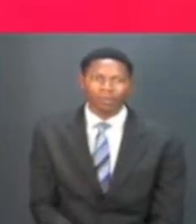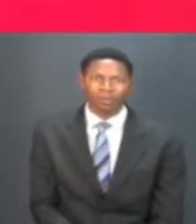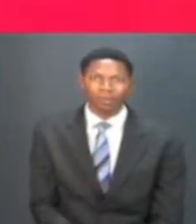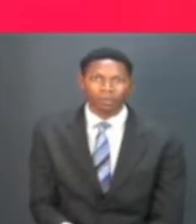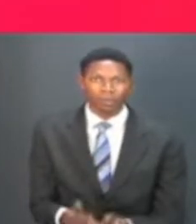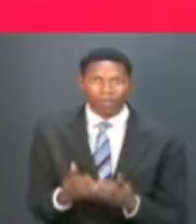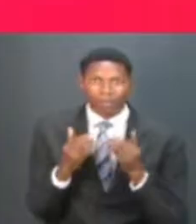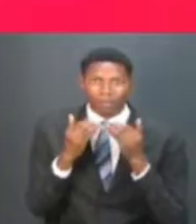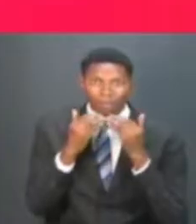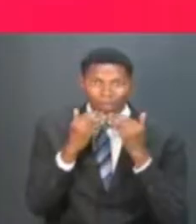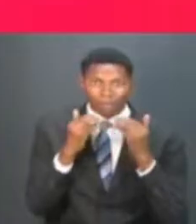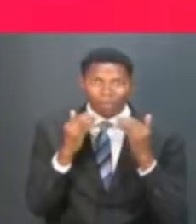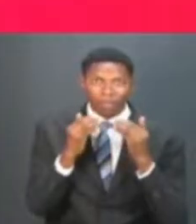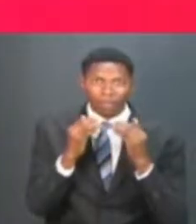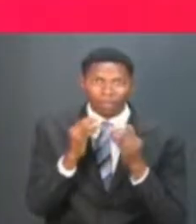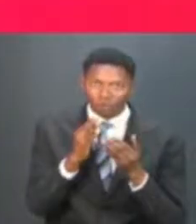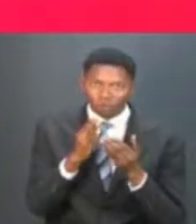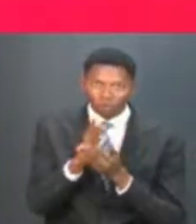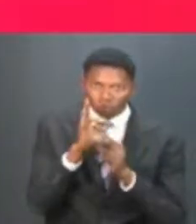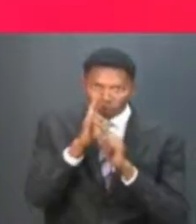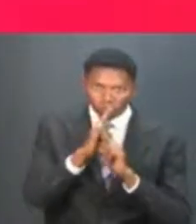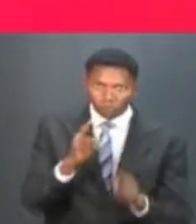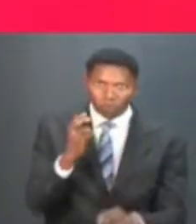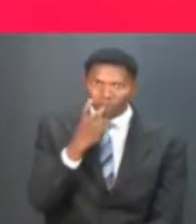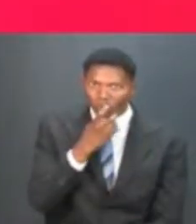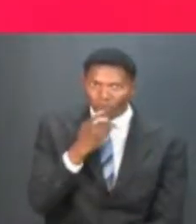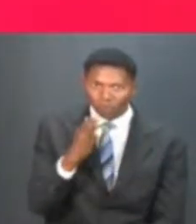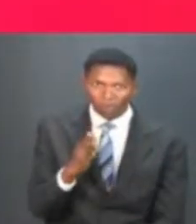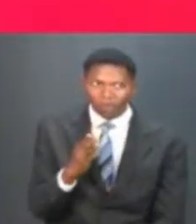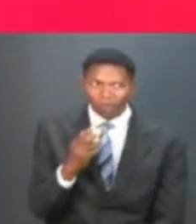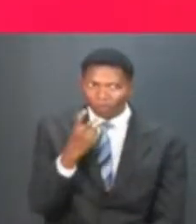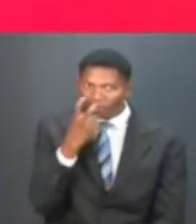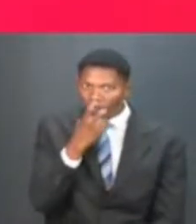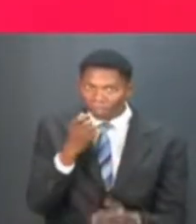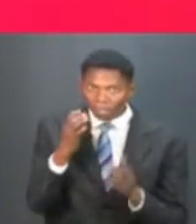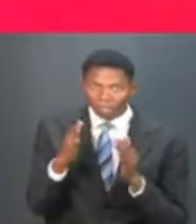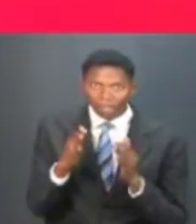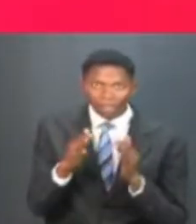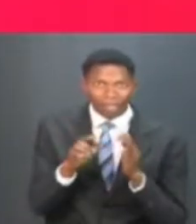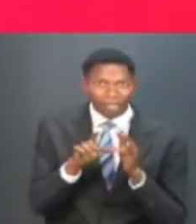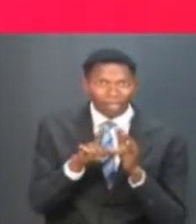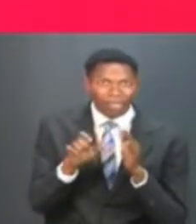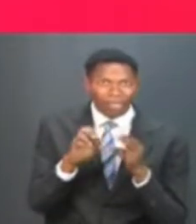Thank you very much, Right Honorable Speaker. Right Honorable Speaker, item number